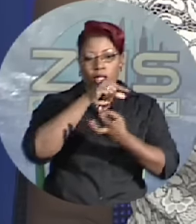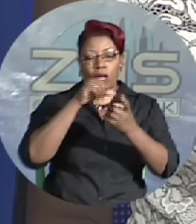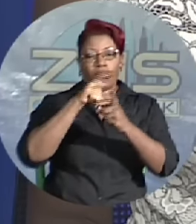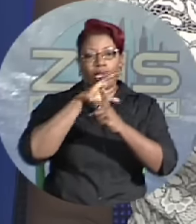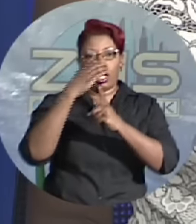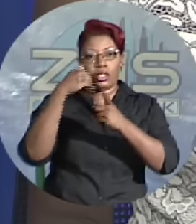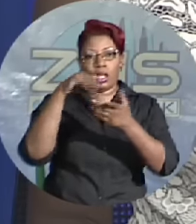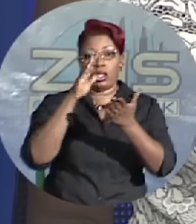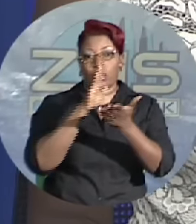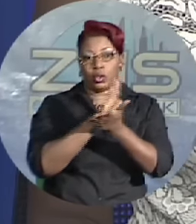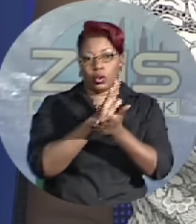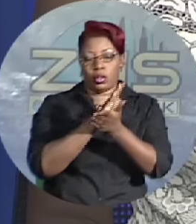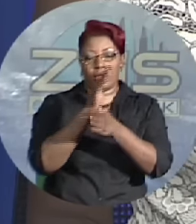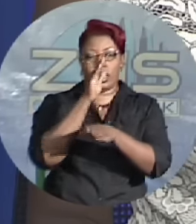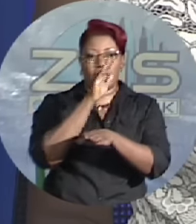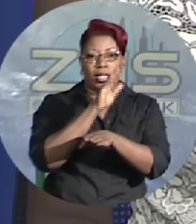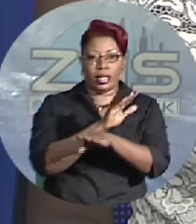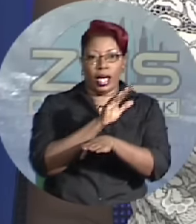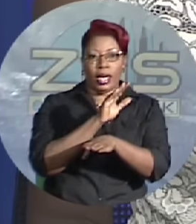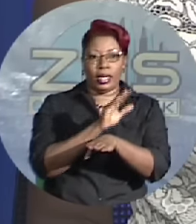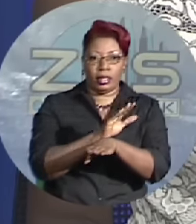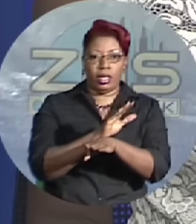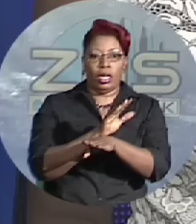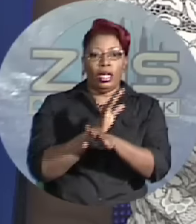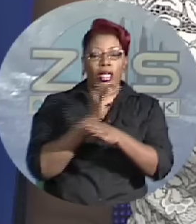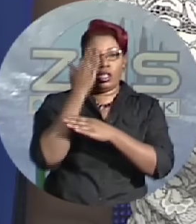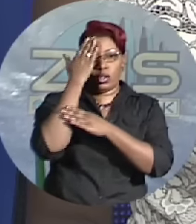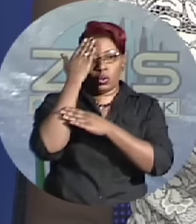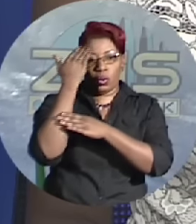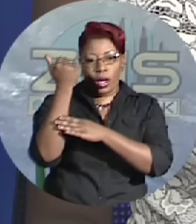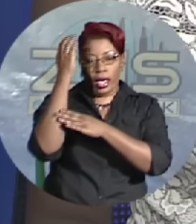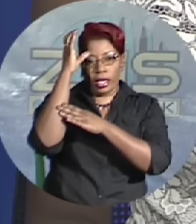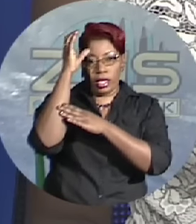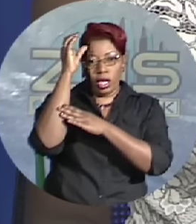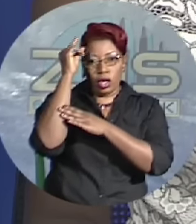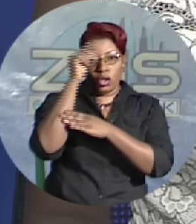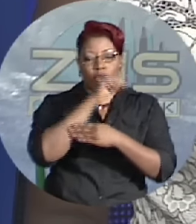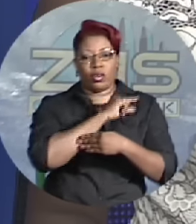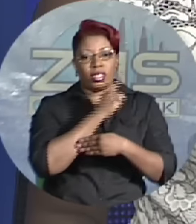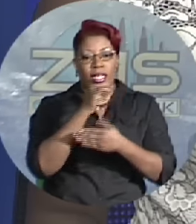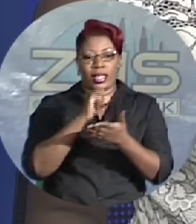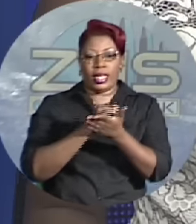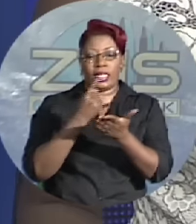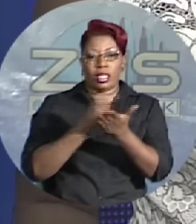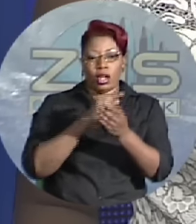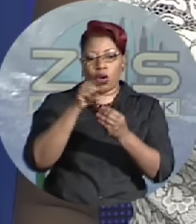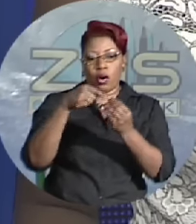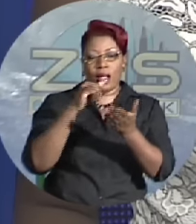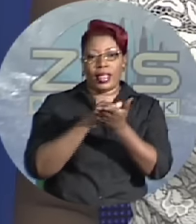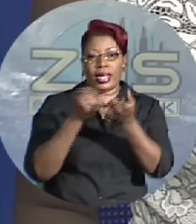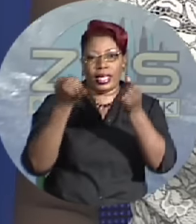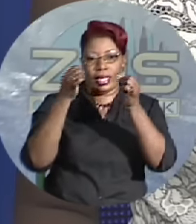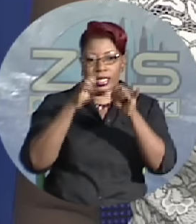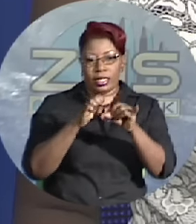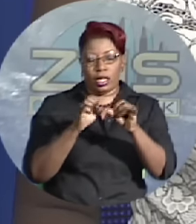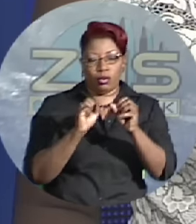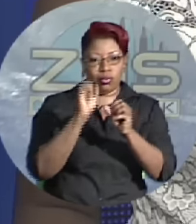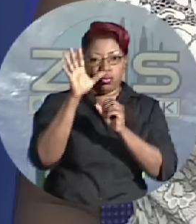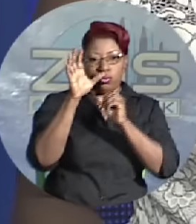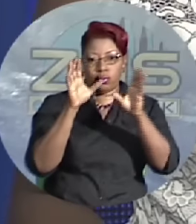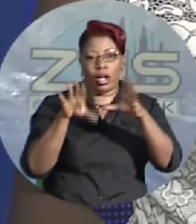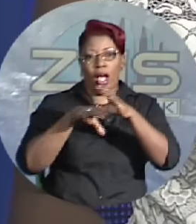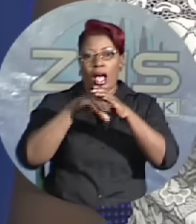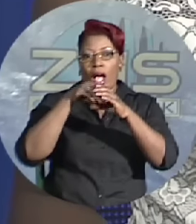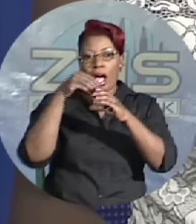in schools. Tonight, Cleopatra Murphy tells us why Greenslade believes the discussion surrounding the incident has been blown out of